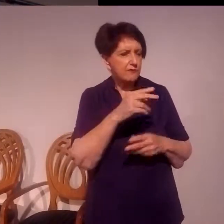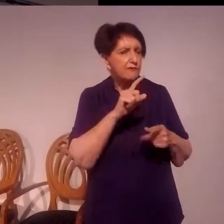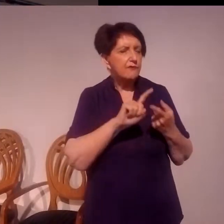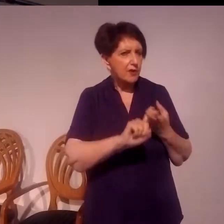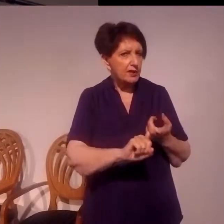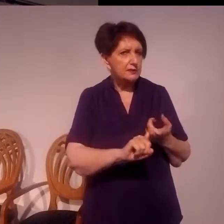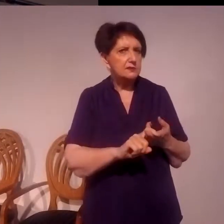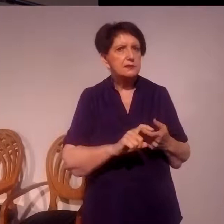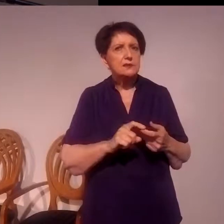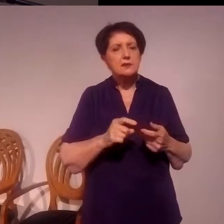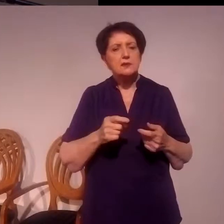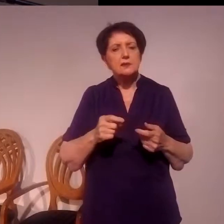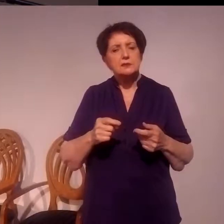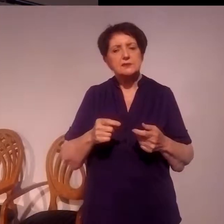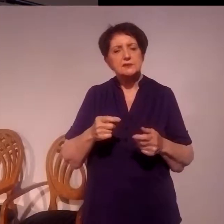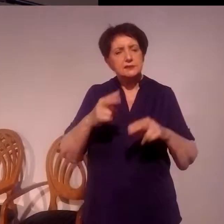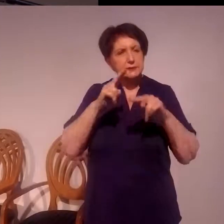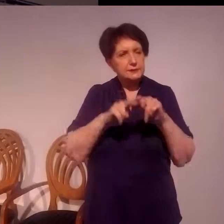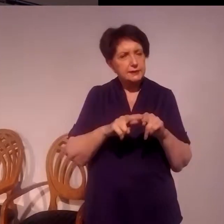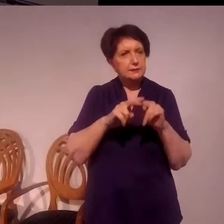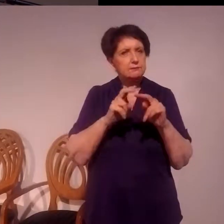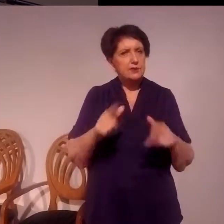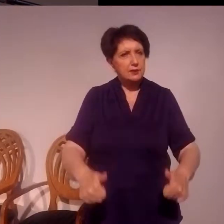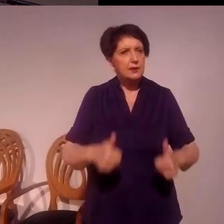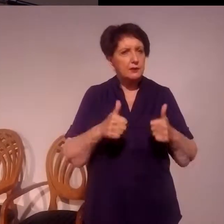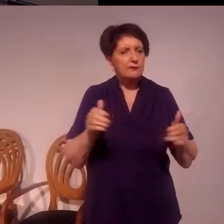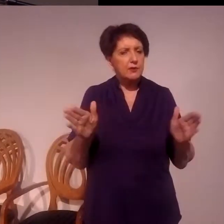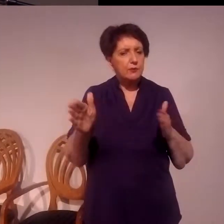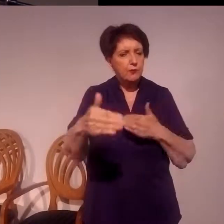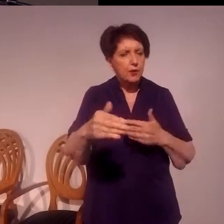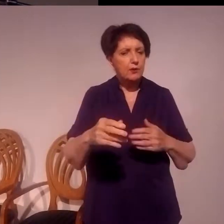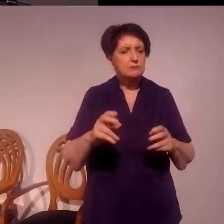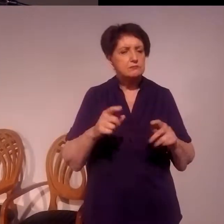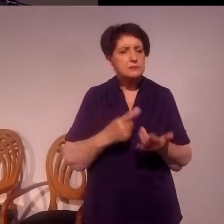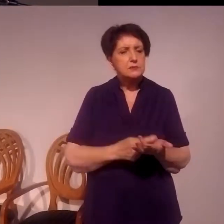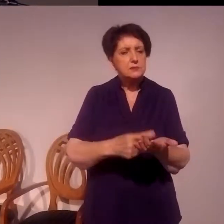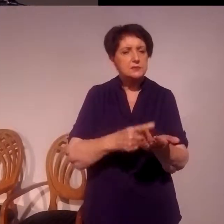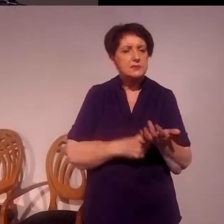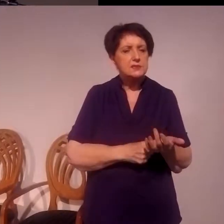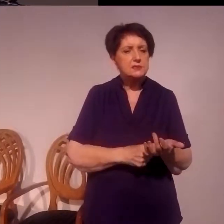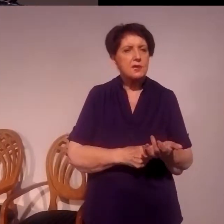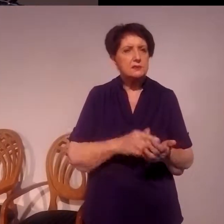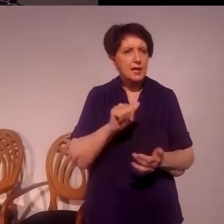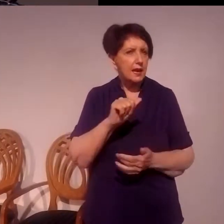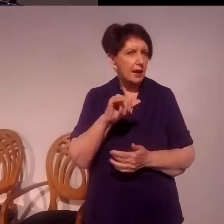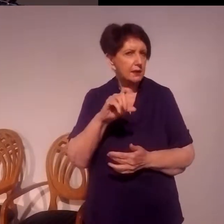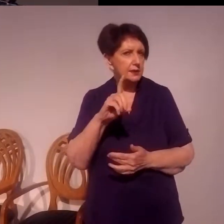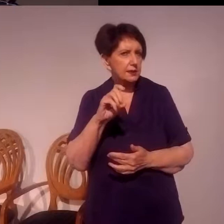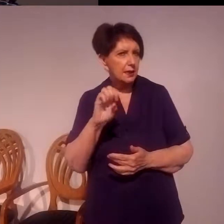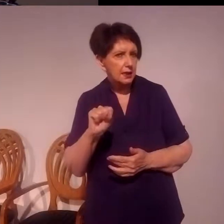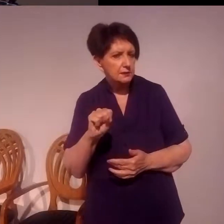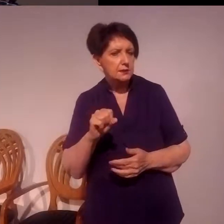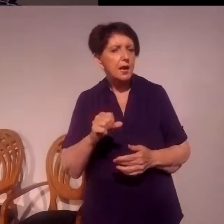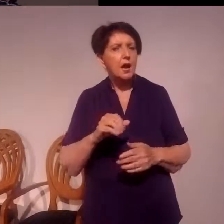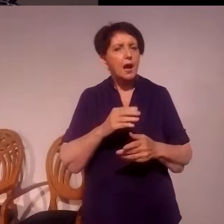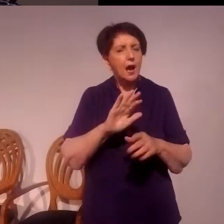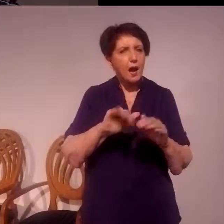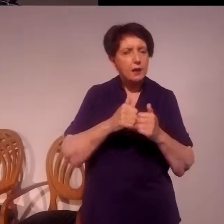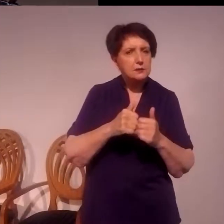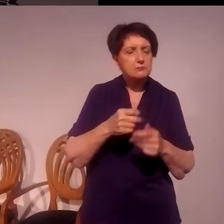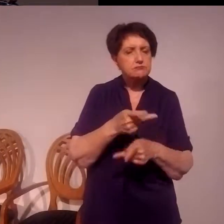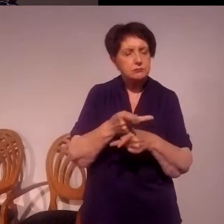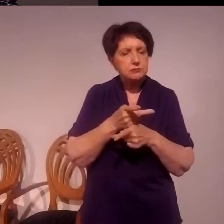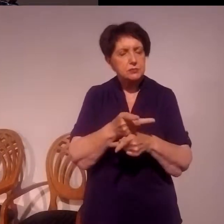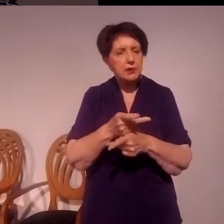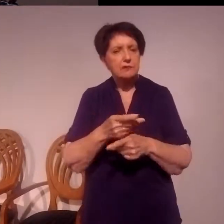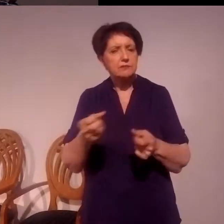to comfort one another in the emotionally paralyzing beginnings of this epidemic. So think back to the mid-'80s. And by the next